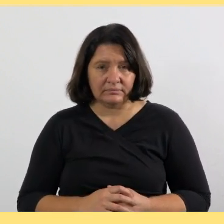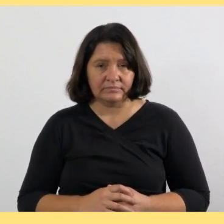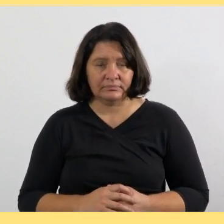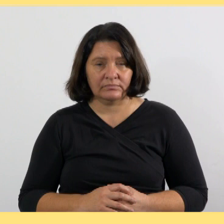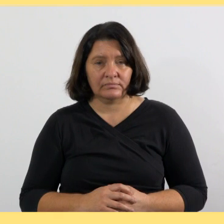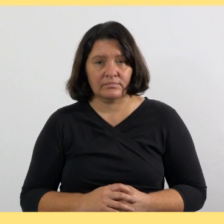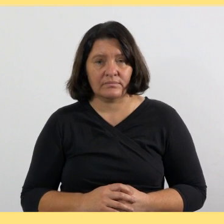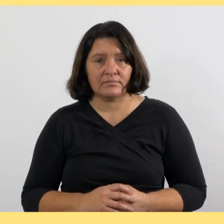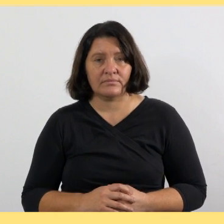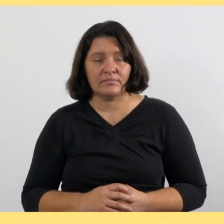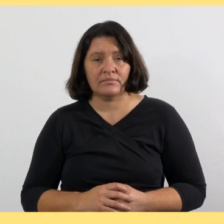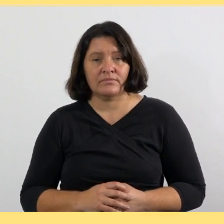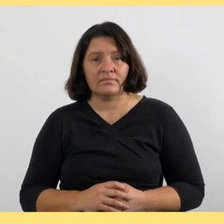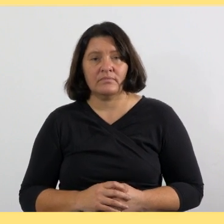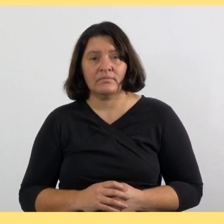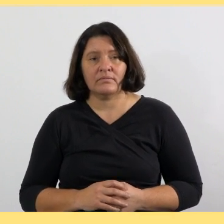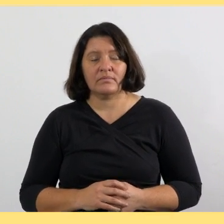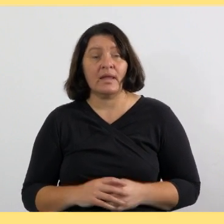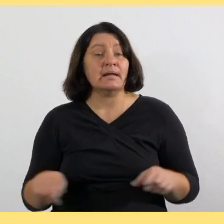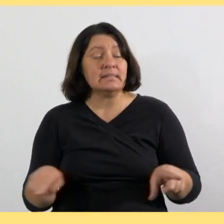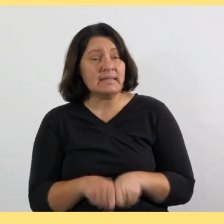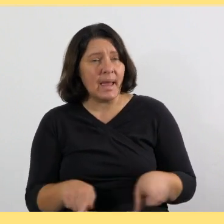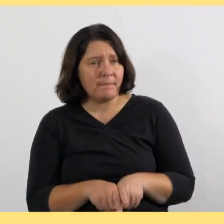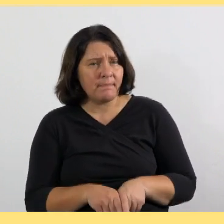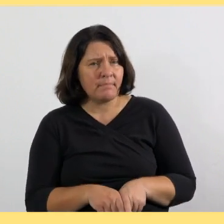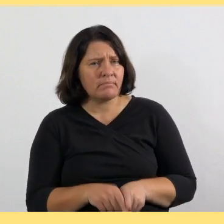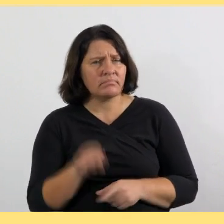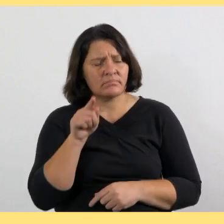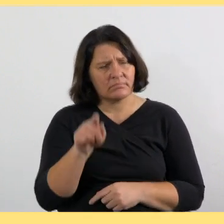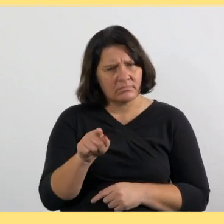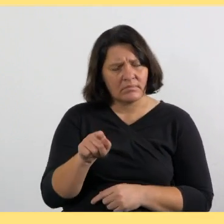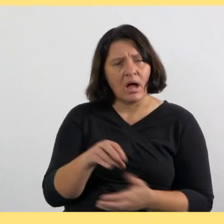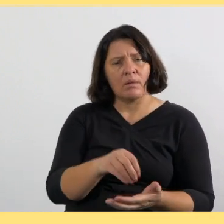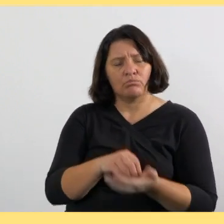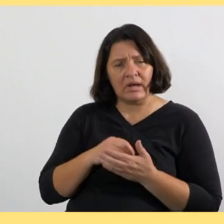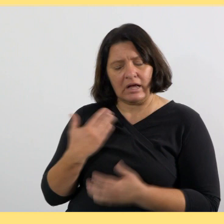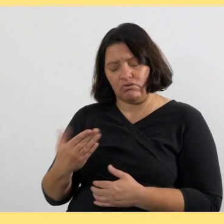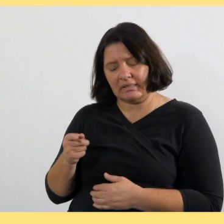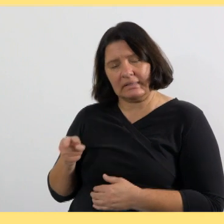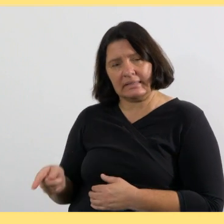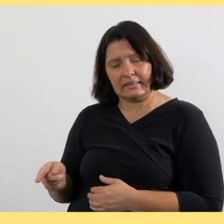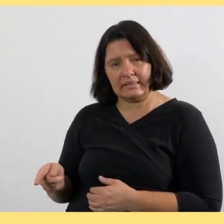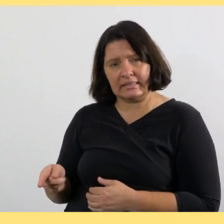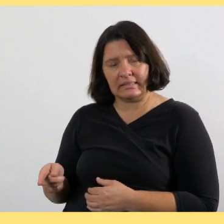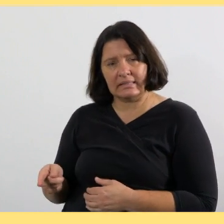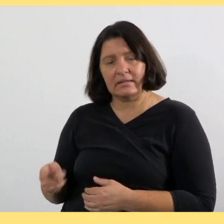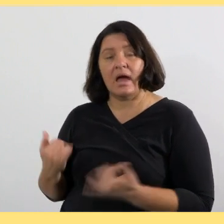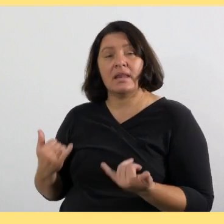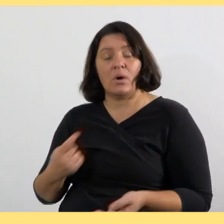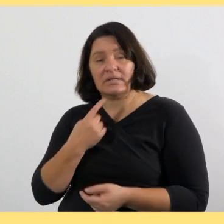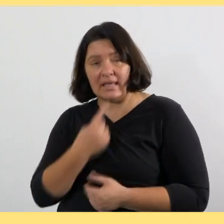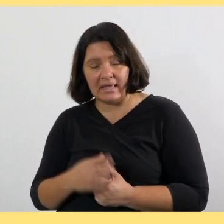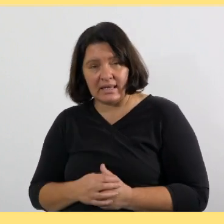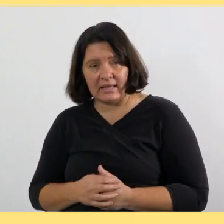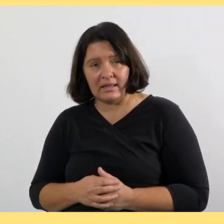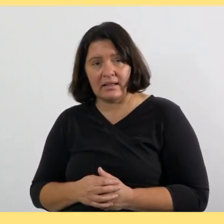3,000. I have my 3,000. I will also consider the amount that I will bring to the credit side, and I